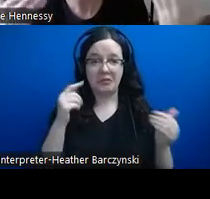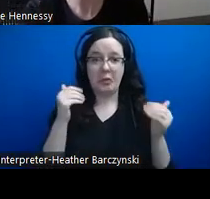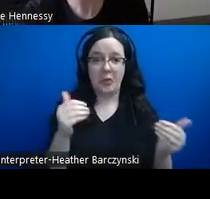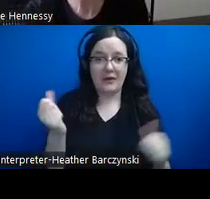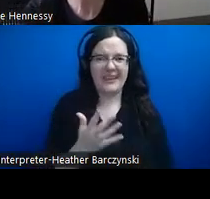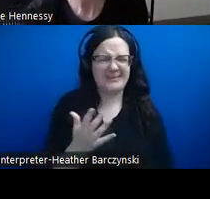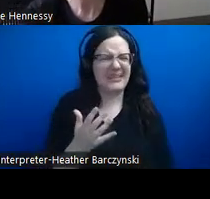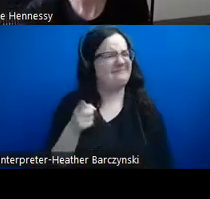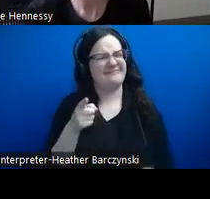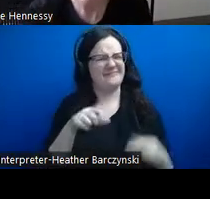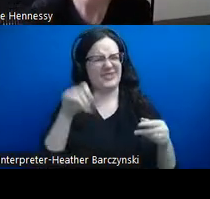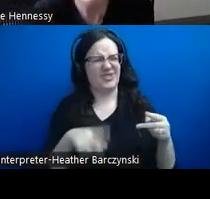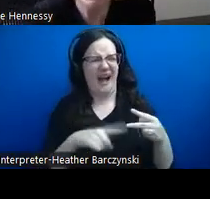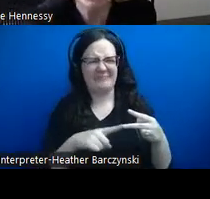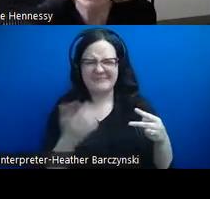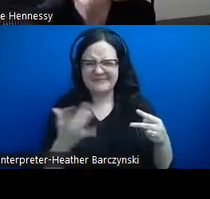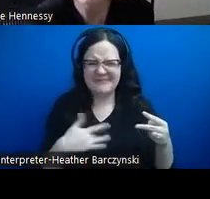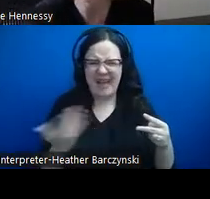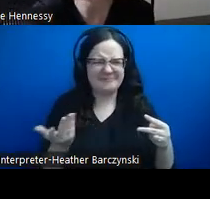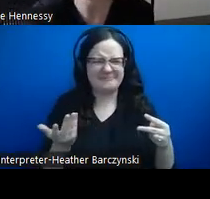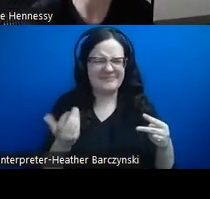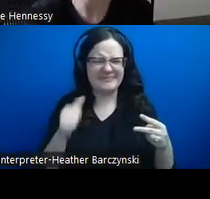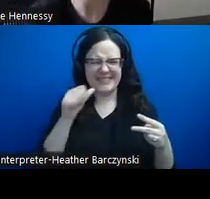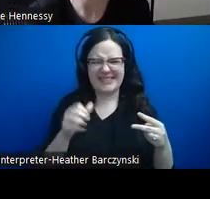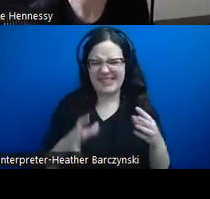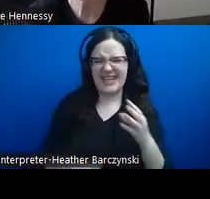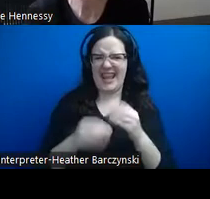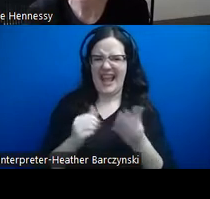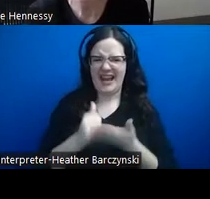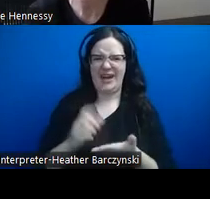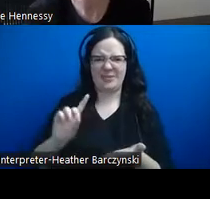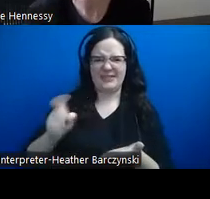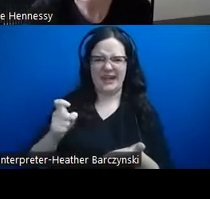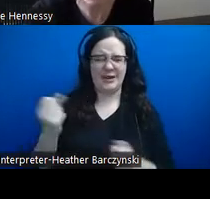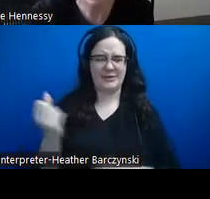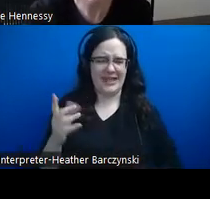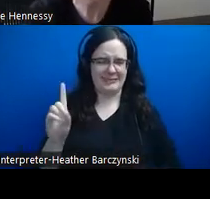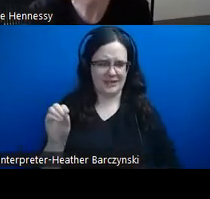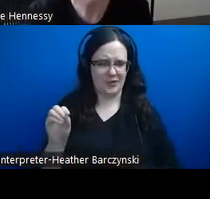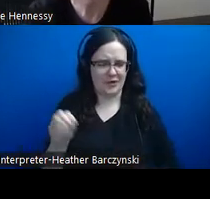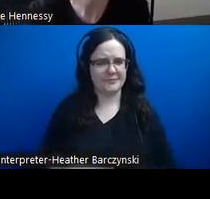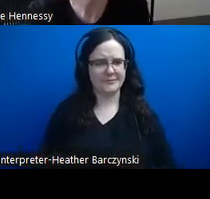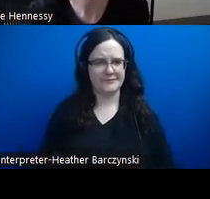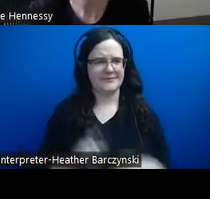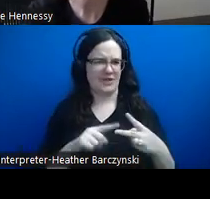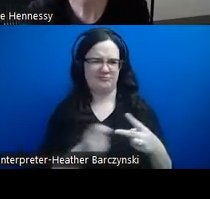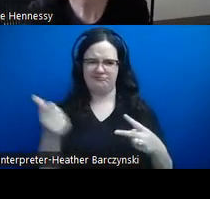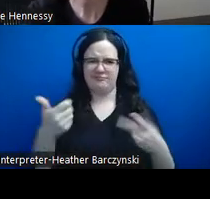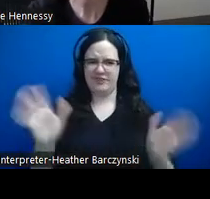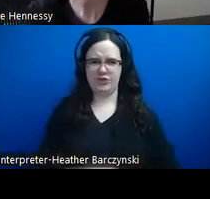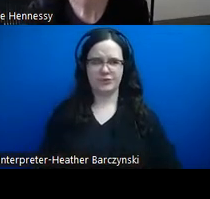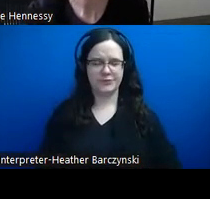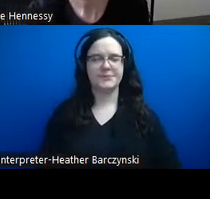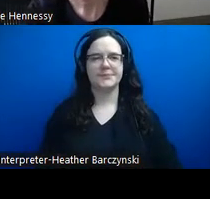that really added much or added to the overall diagnosis of gambling disorder, so that was removed.